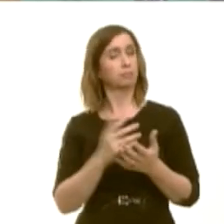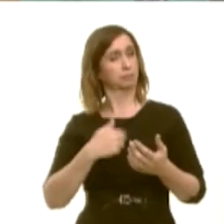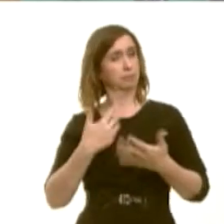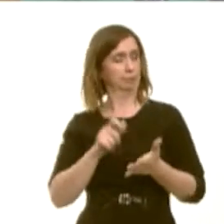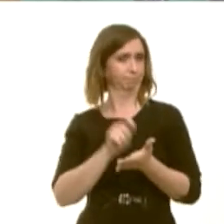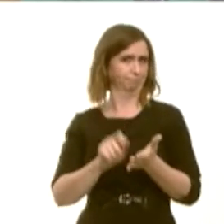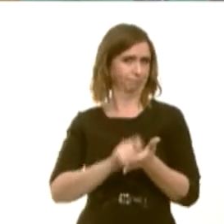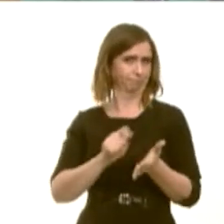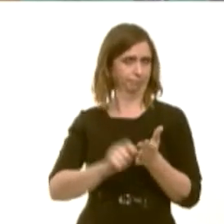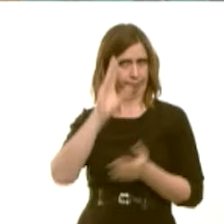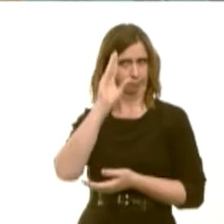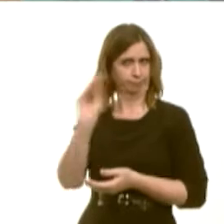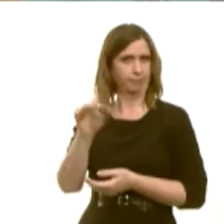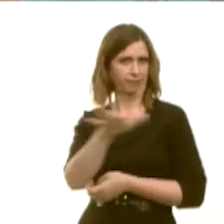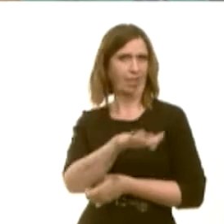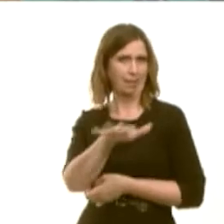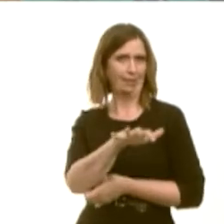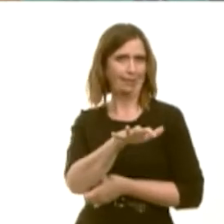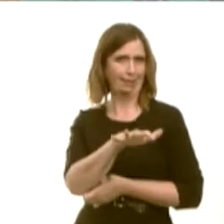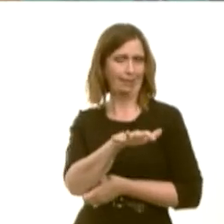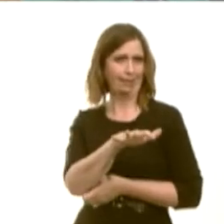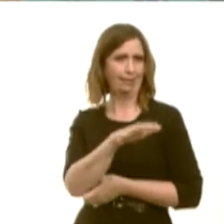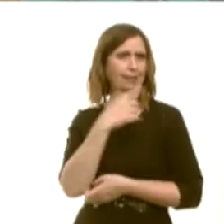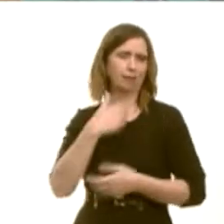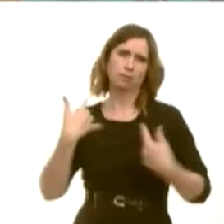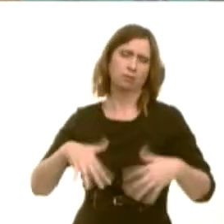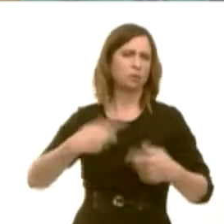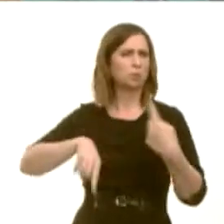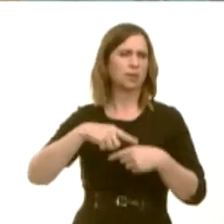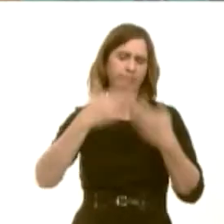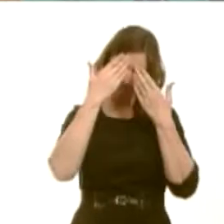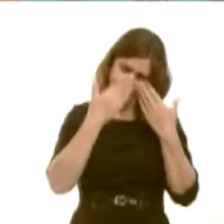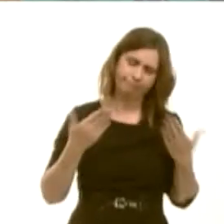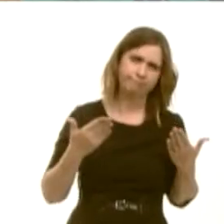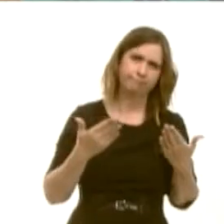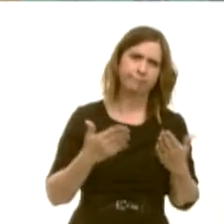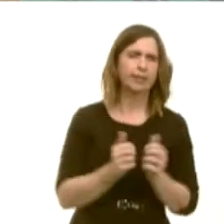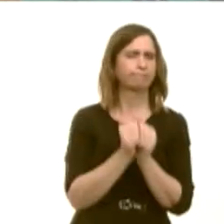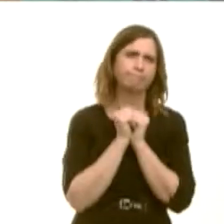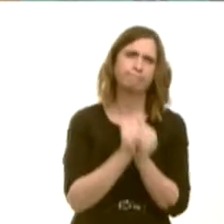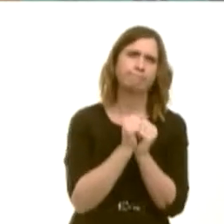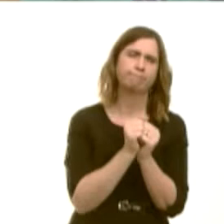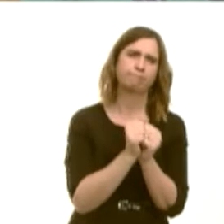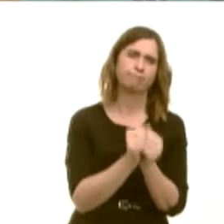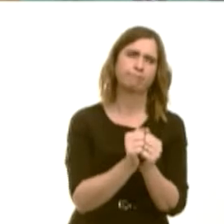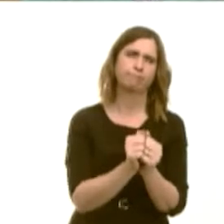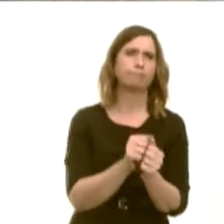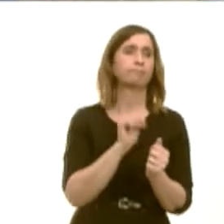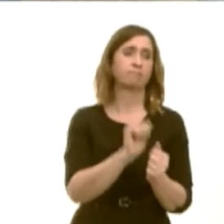family that we are full of admiration and gratitude to the family for what they've